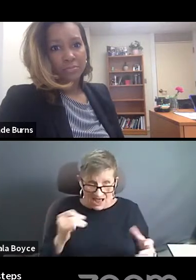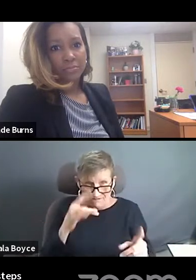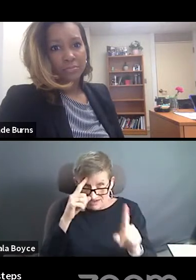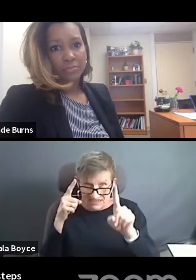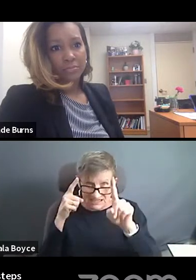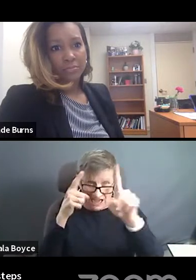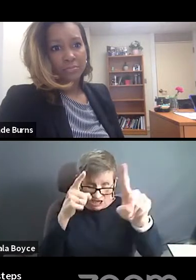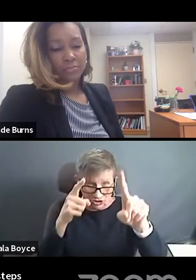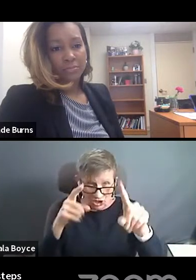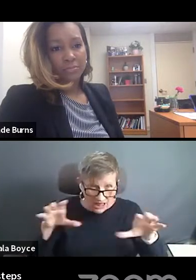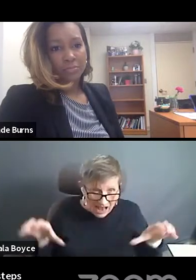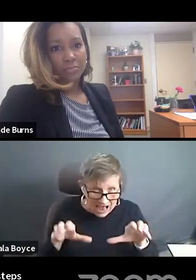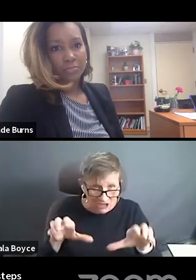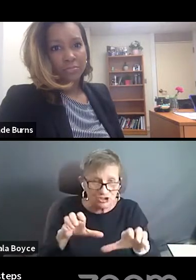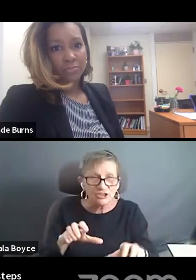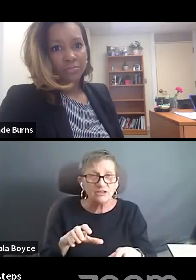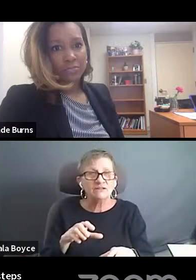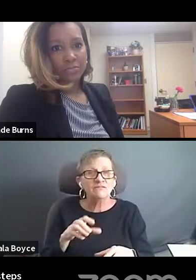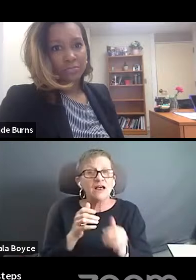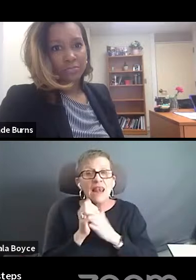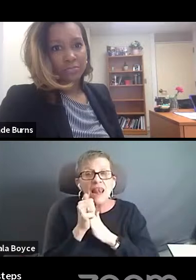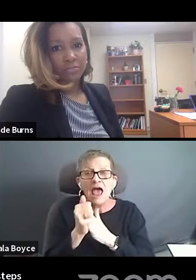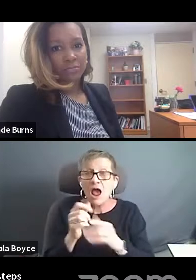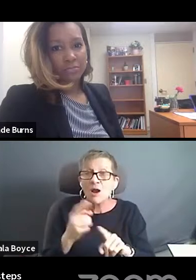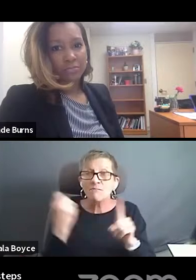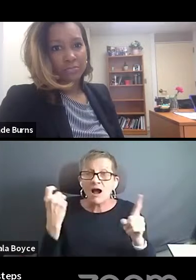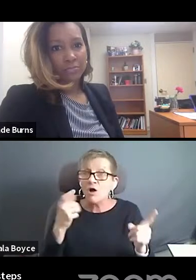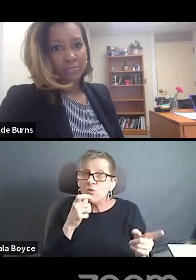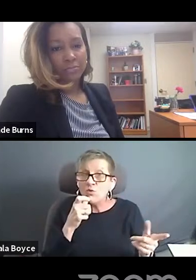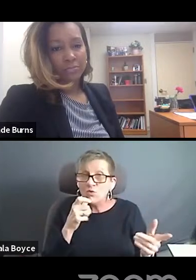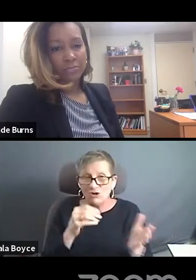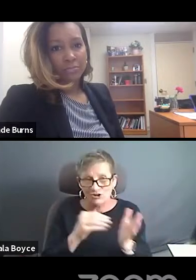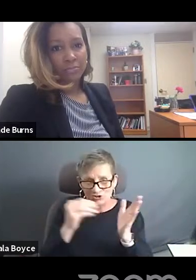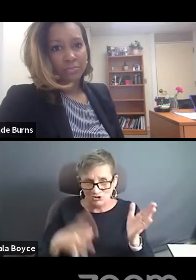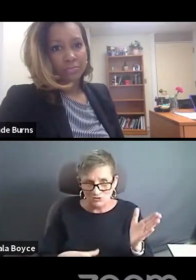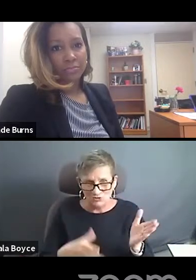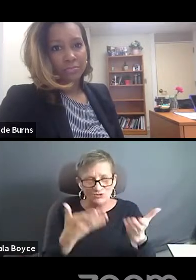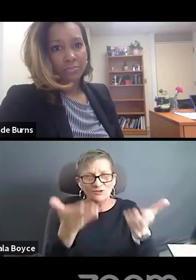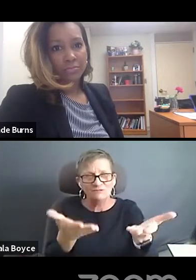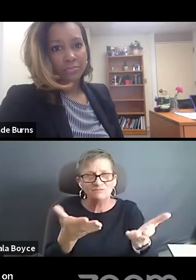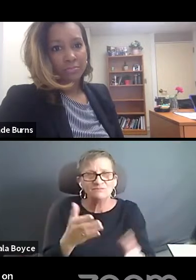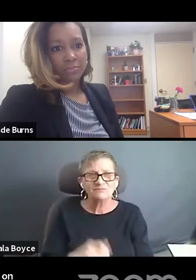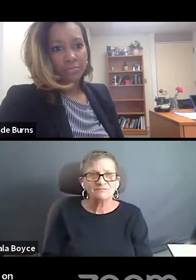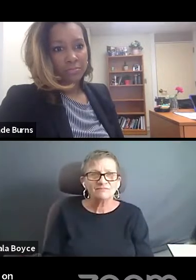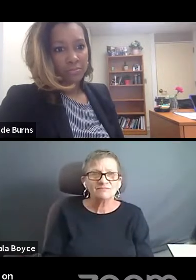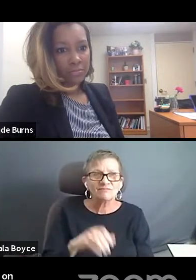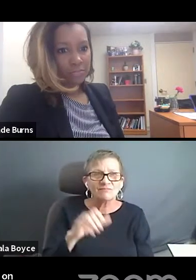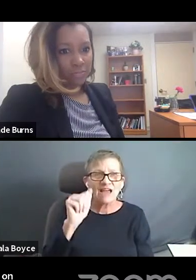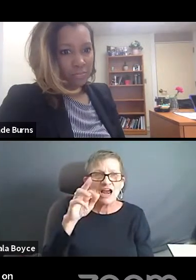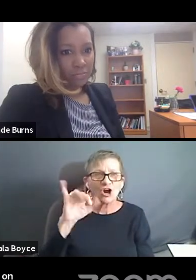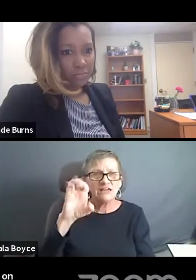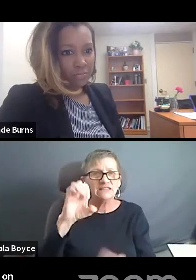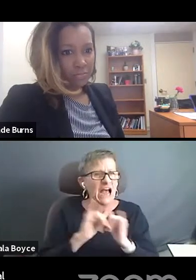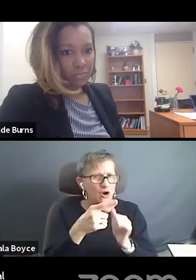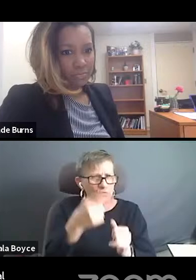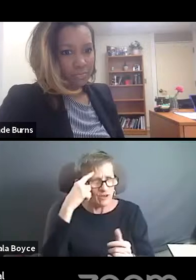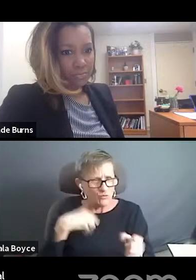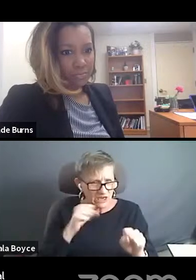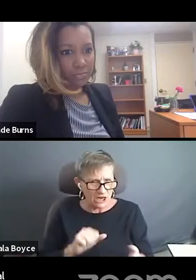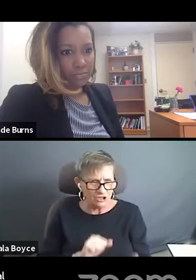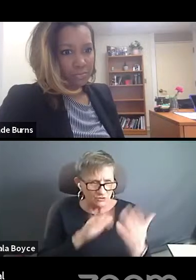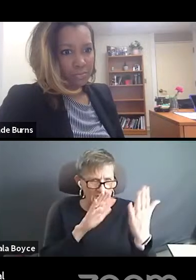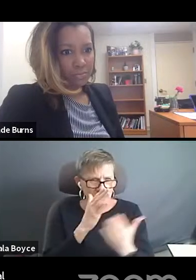action items and activism being led by our students. So Eris, how do you think we can address some of these disparities?